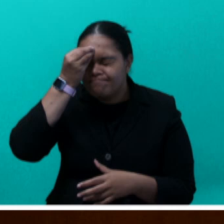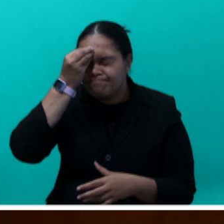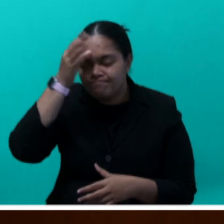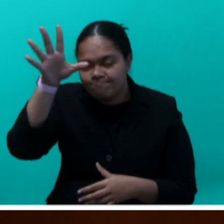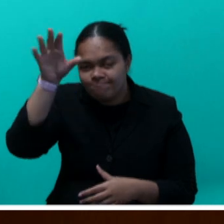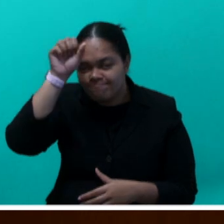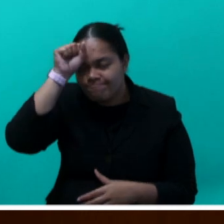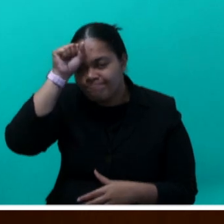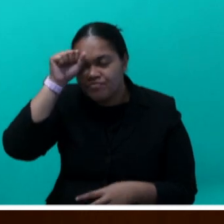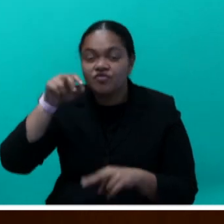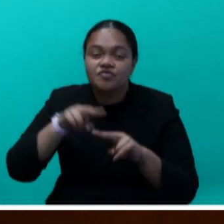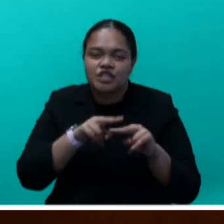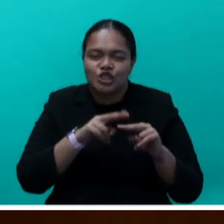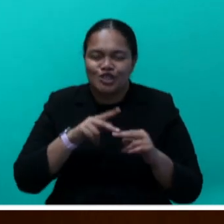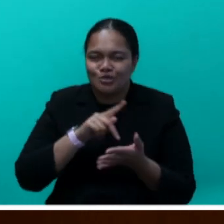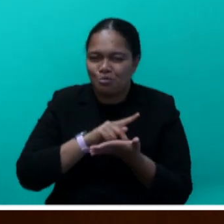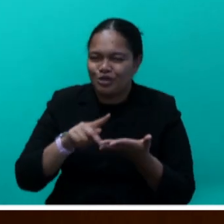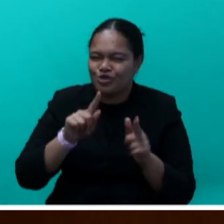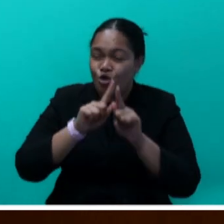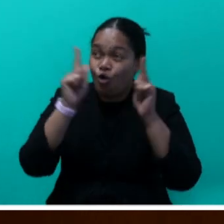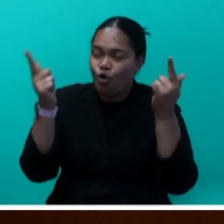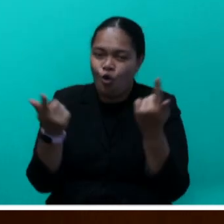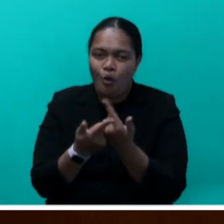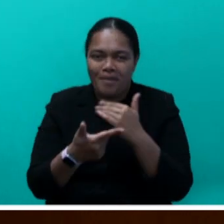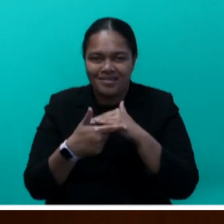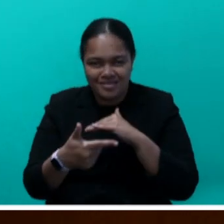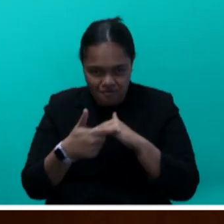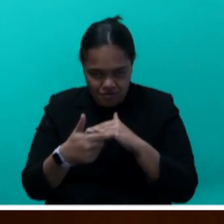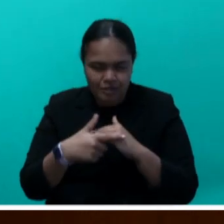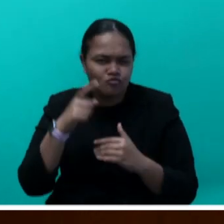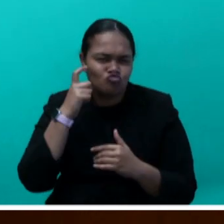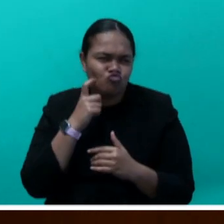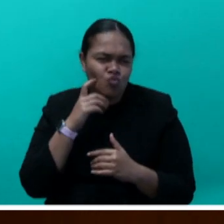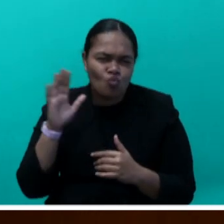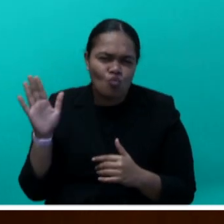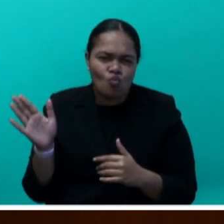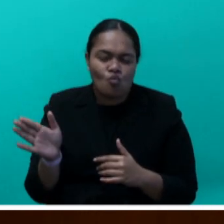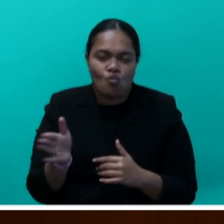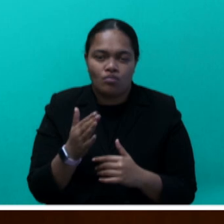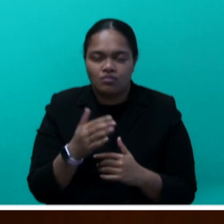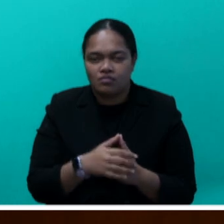position on the global stage as friends to all and enemies to none,